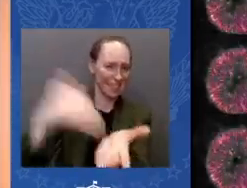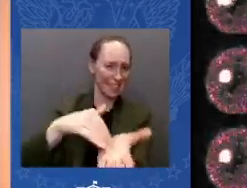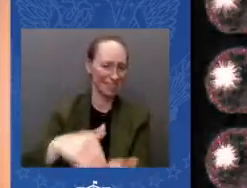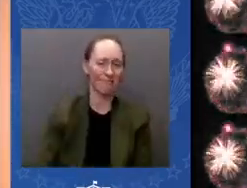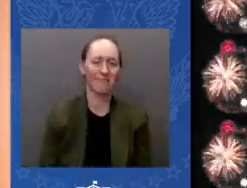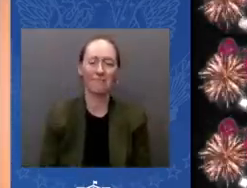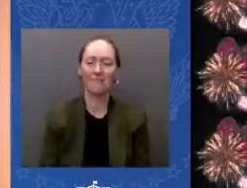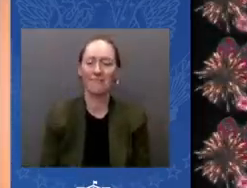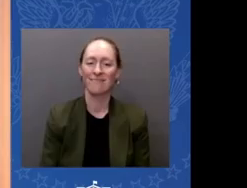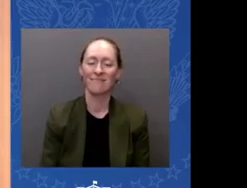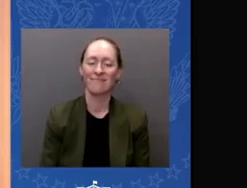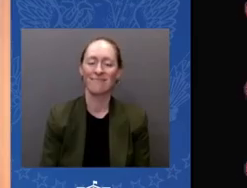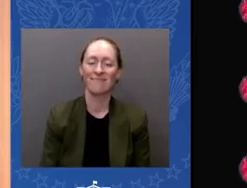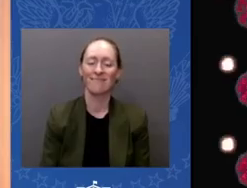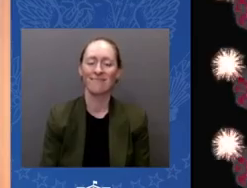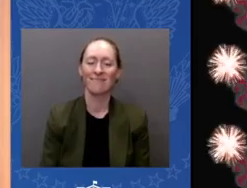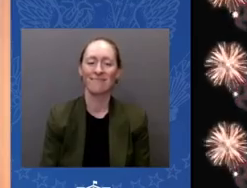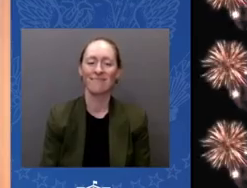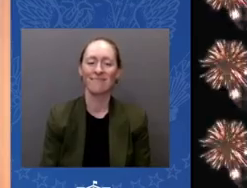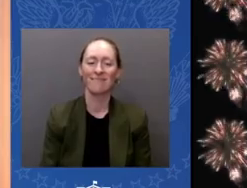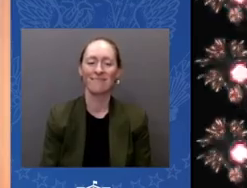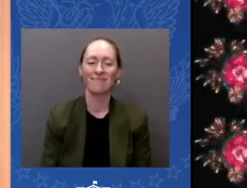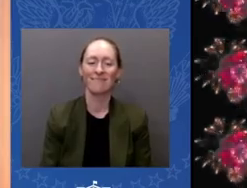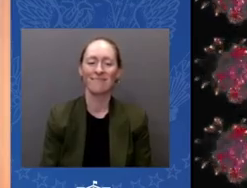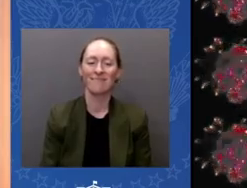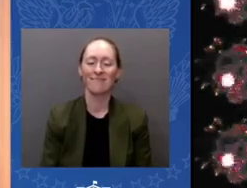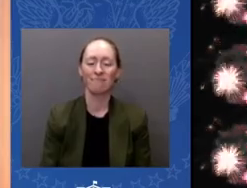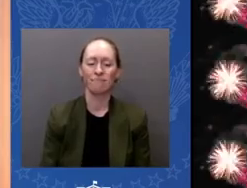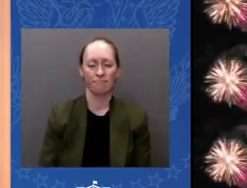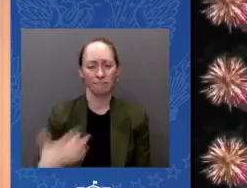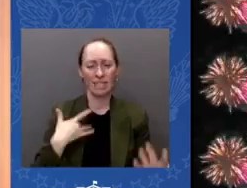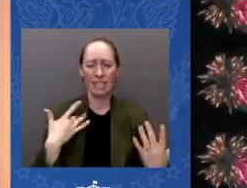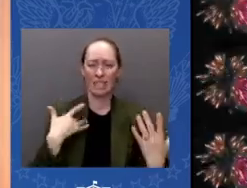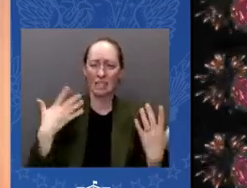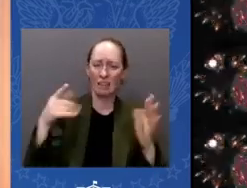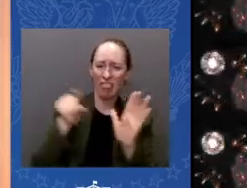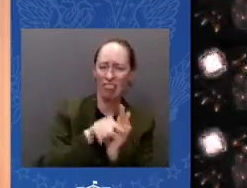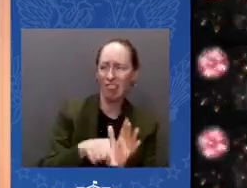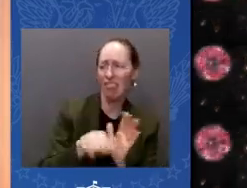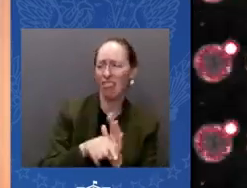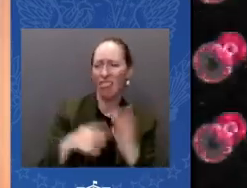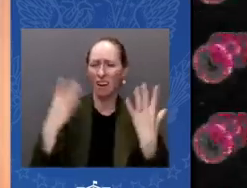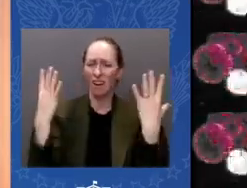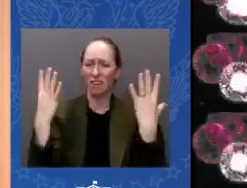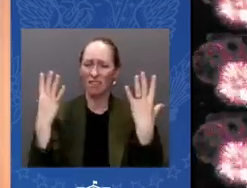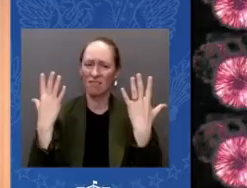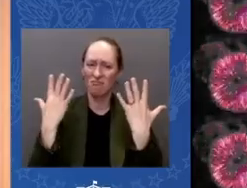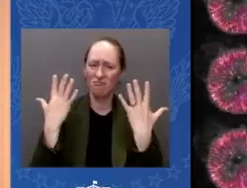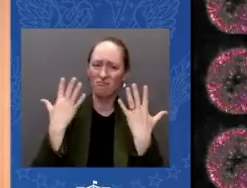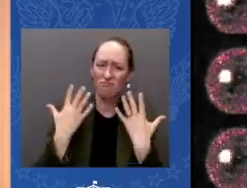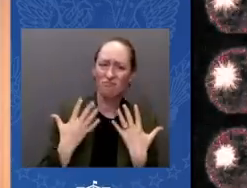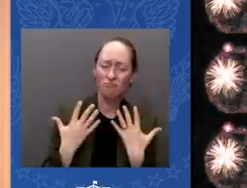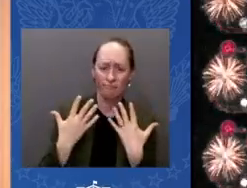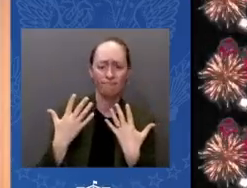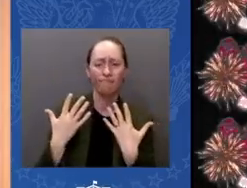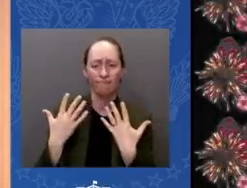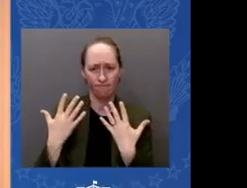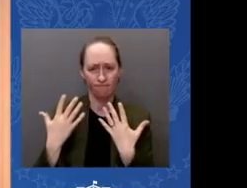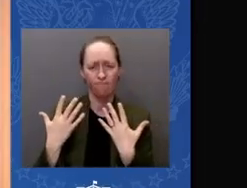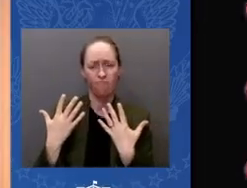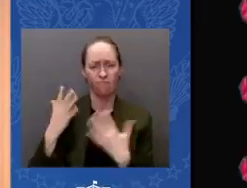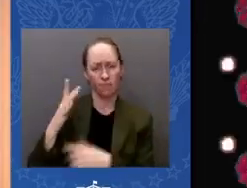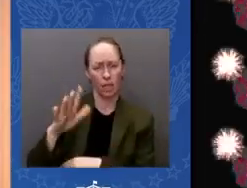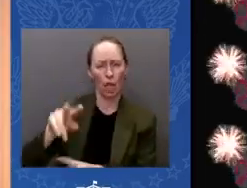too often. Our history has been a constant struggle between the American ideal that we're all created equal to the harsh reality